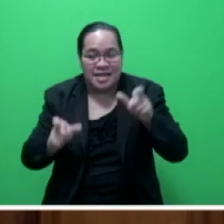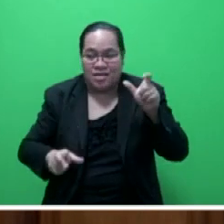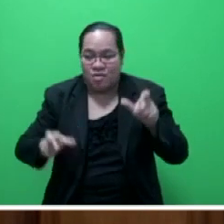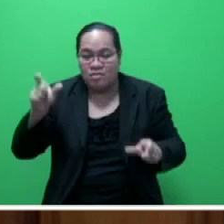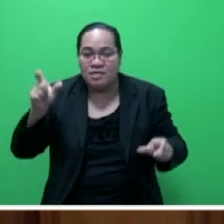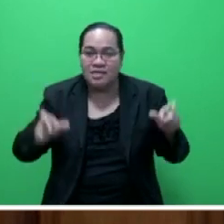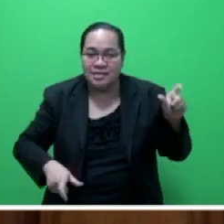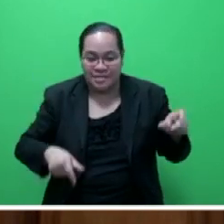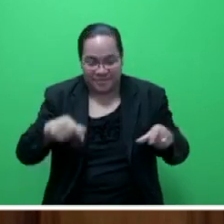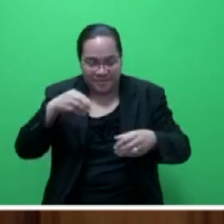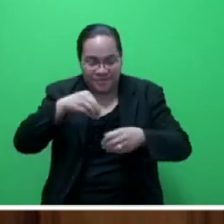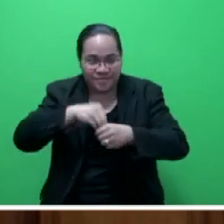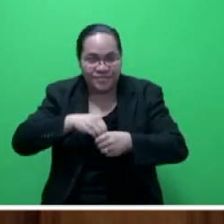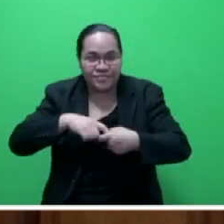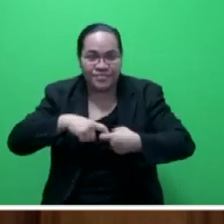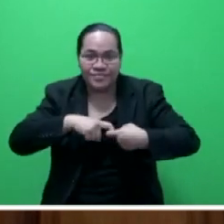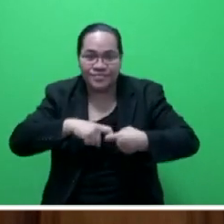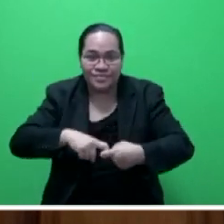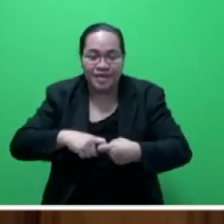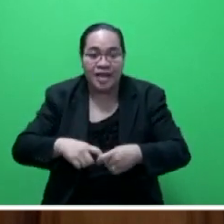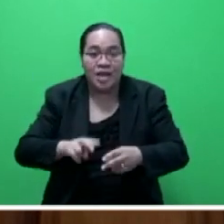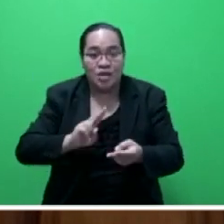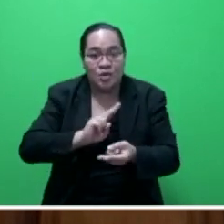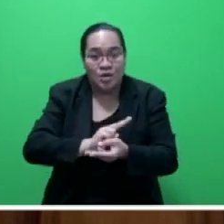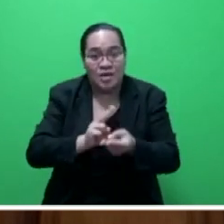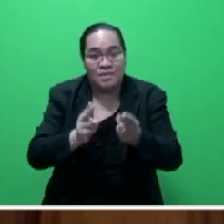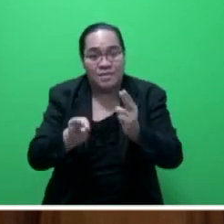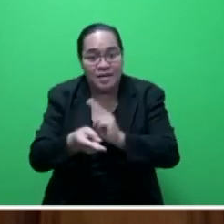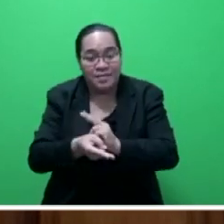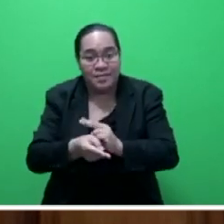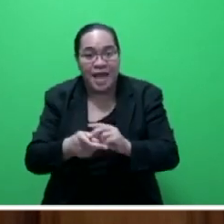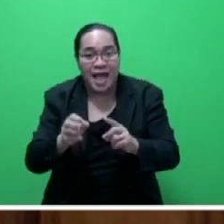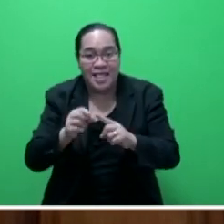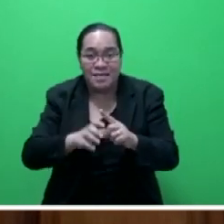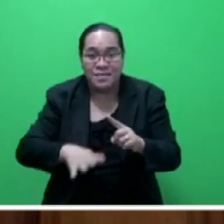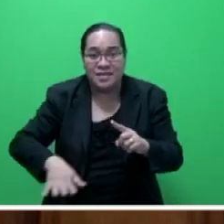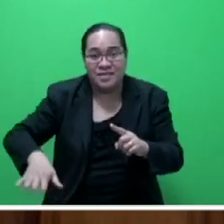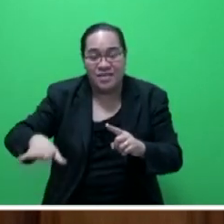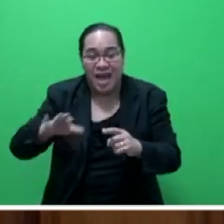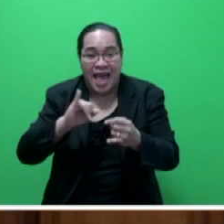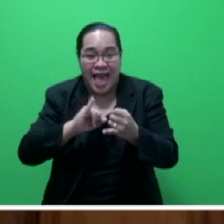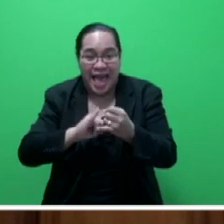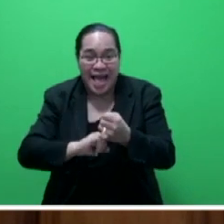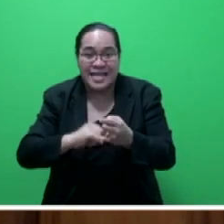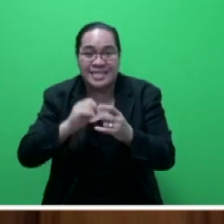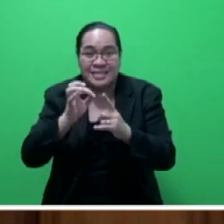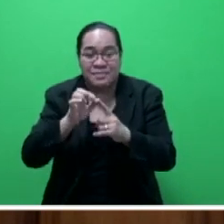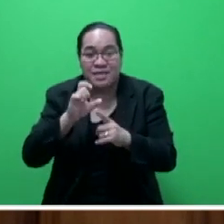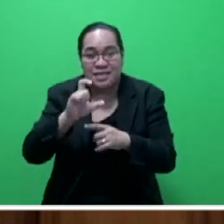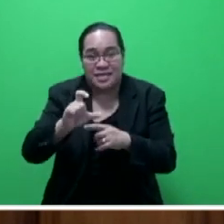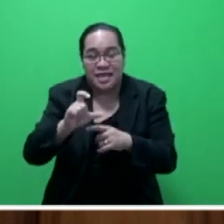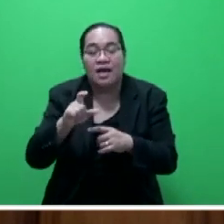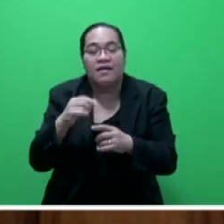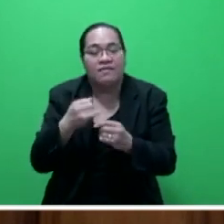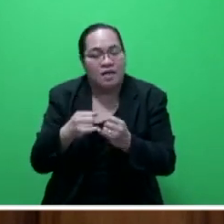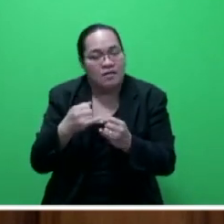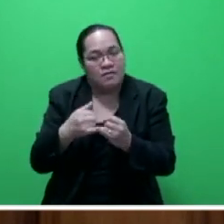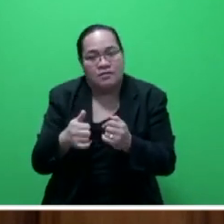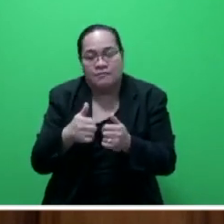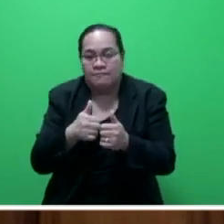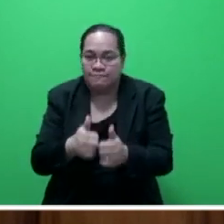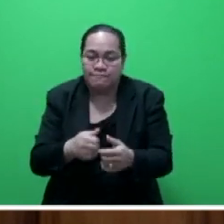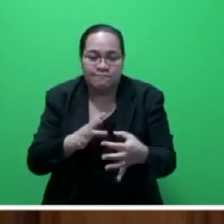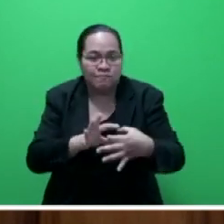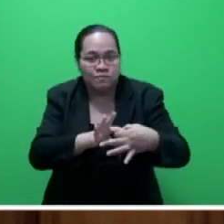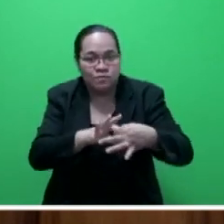sector. The UNDP and the Pacific Community, or SPC, in particular, have been forthcoming.